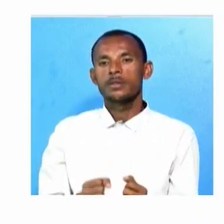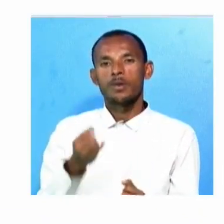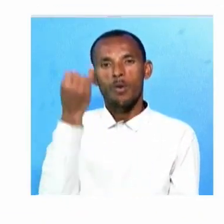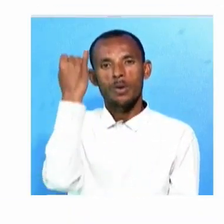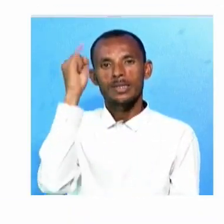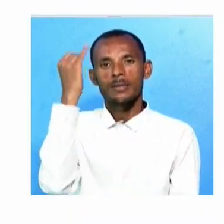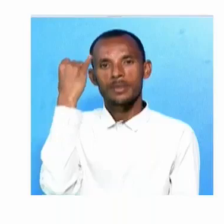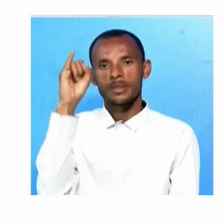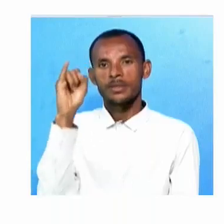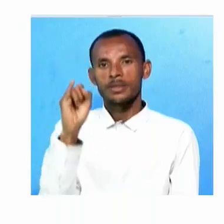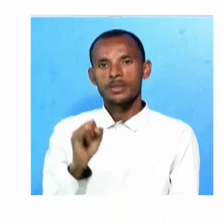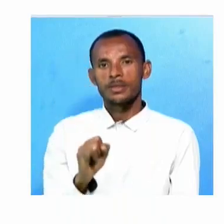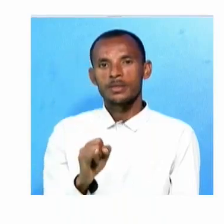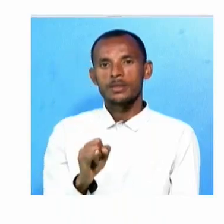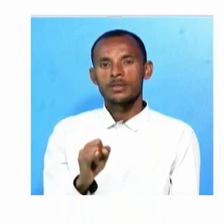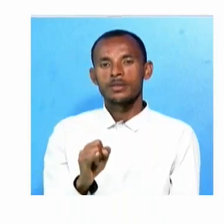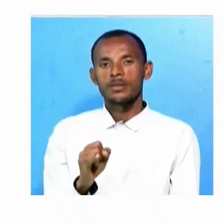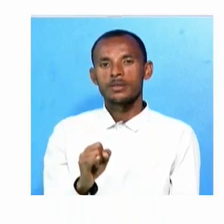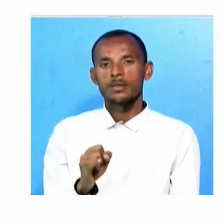concepts.